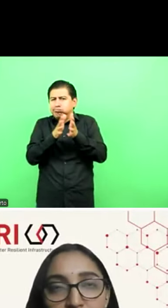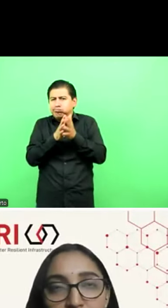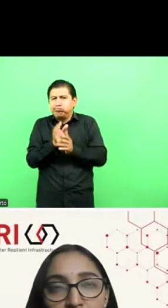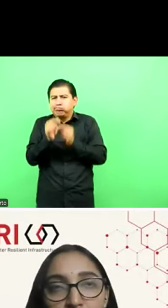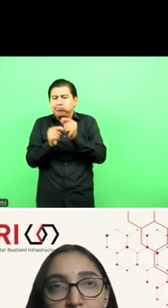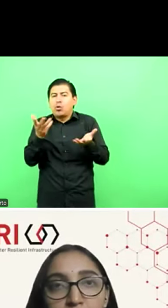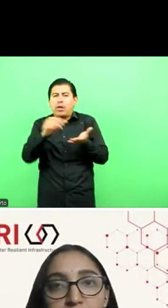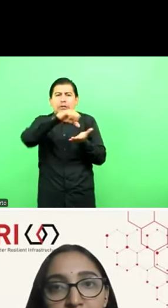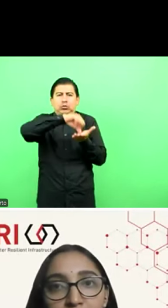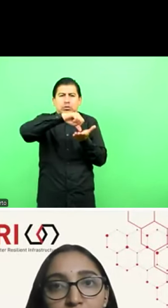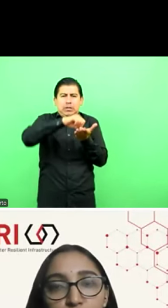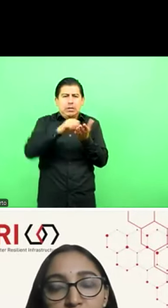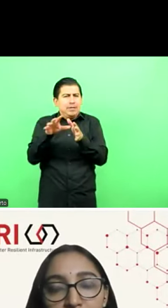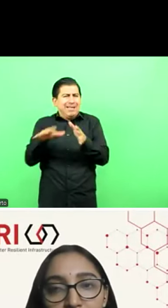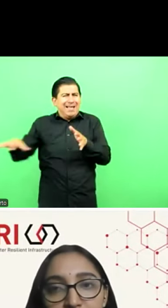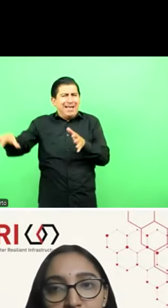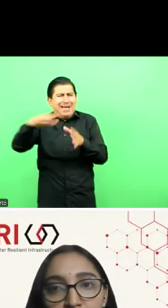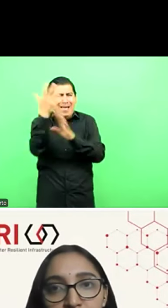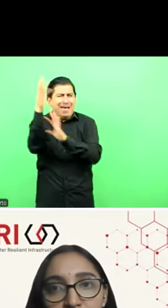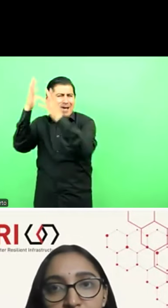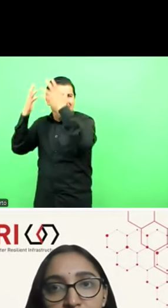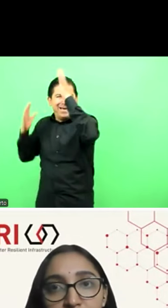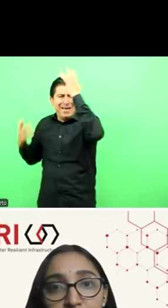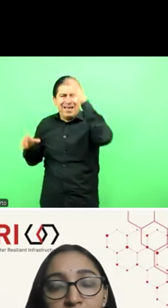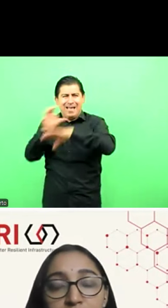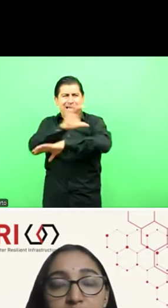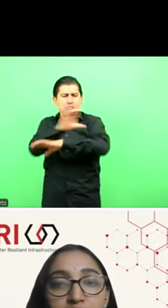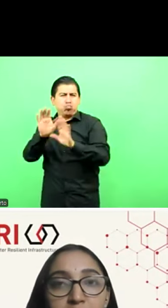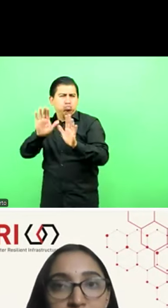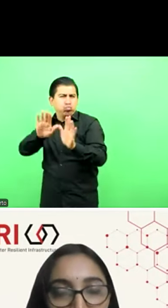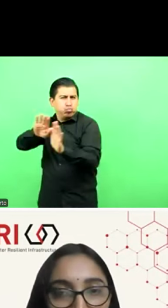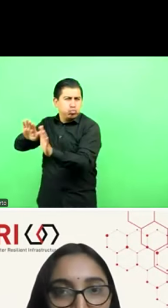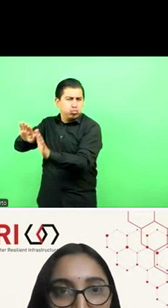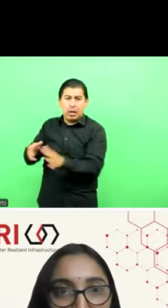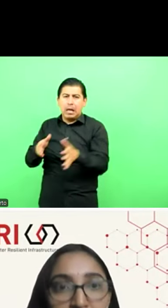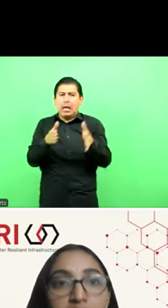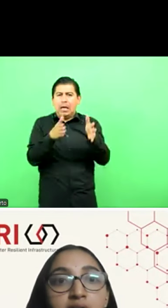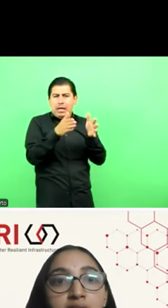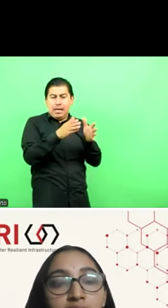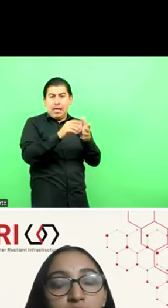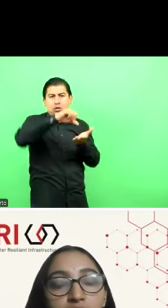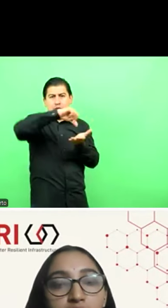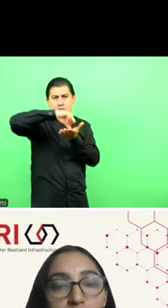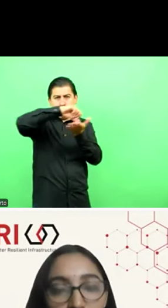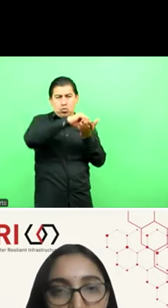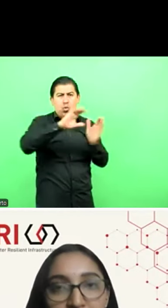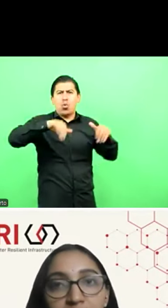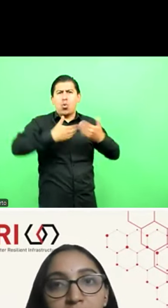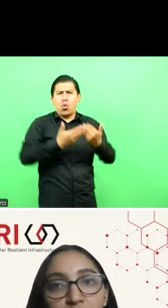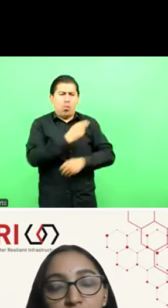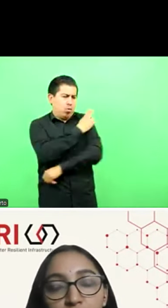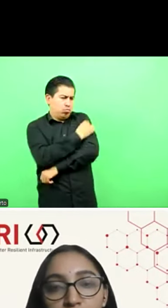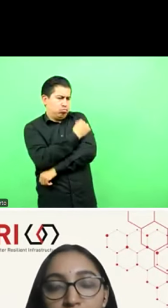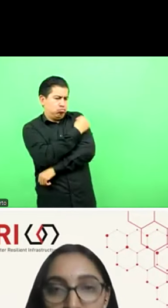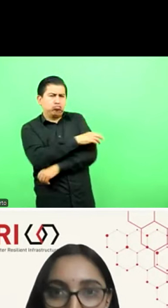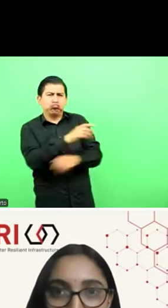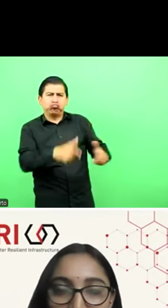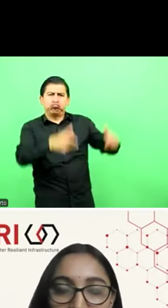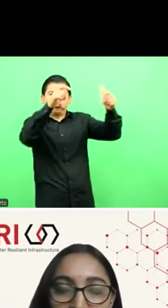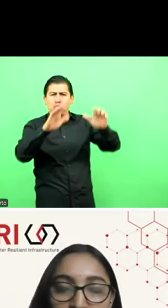CDRI, maybe I could highlight some of the key hazard perspective on it. Now, speaking about our